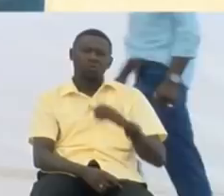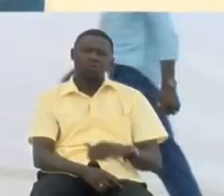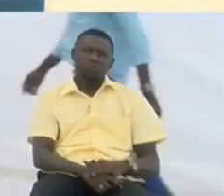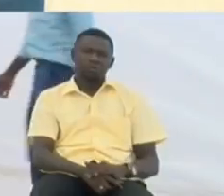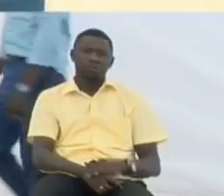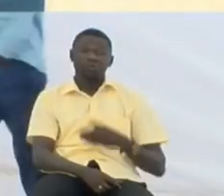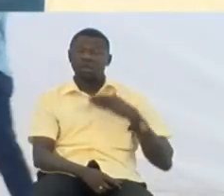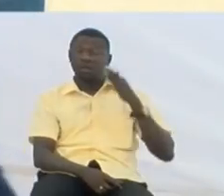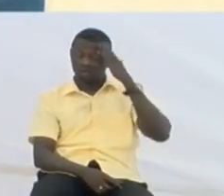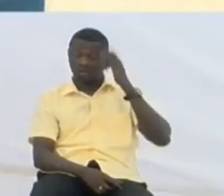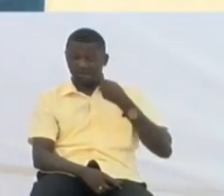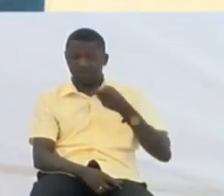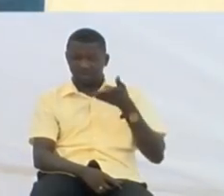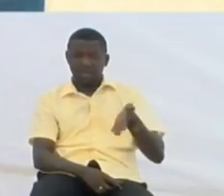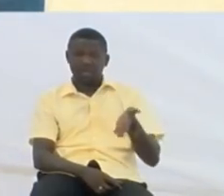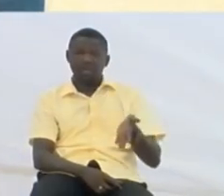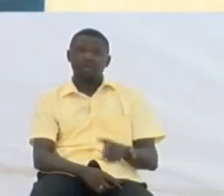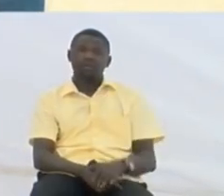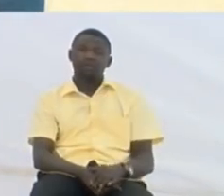knew him from here.